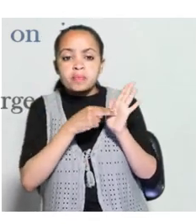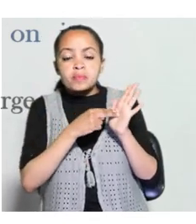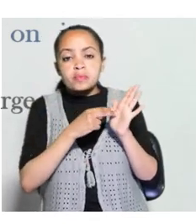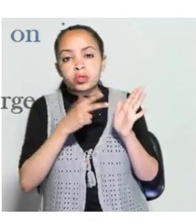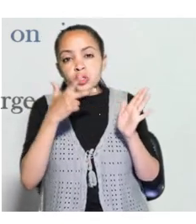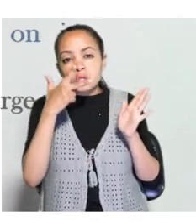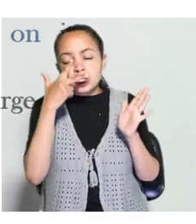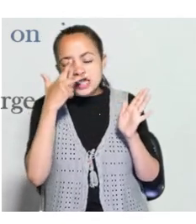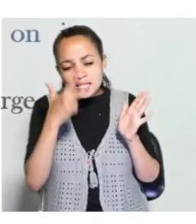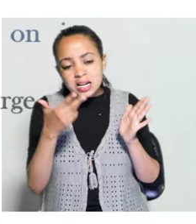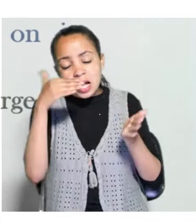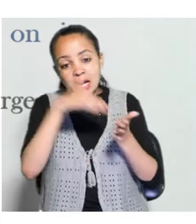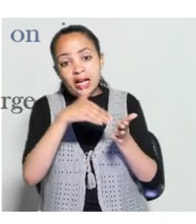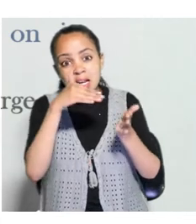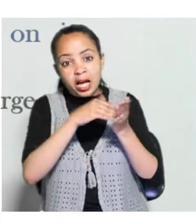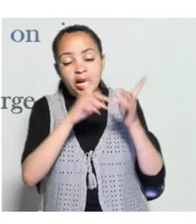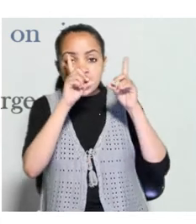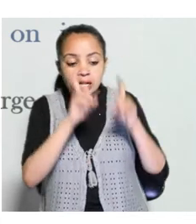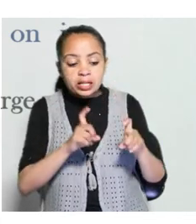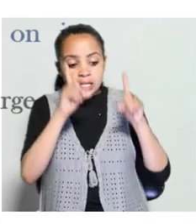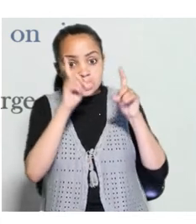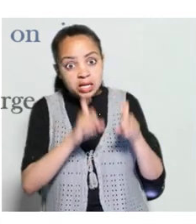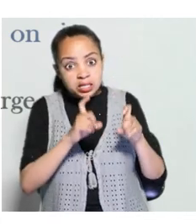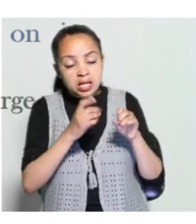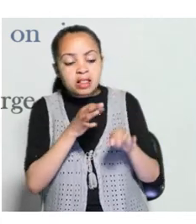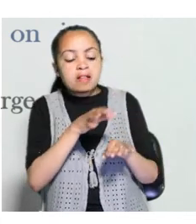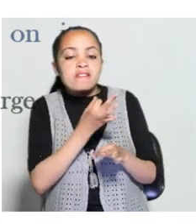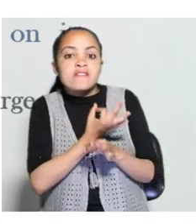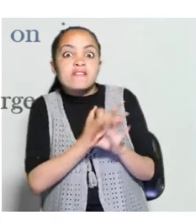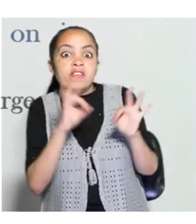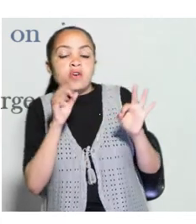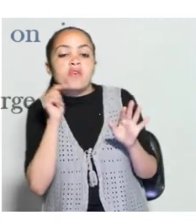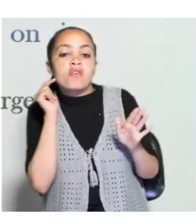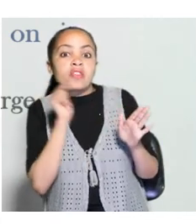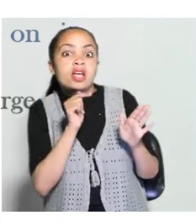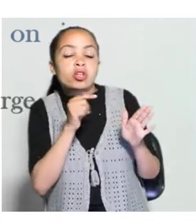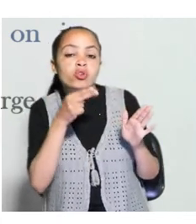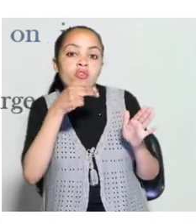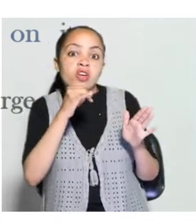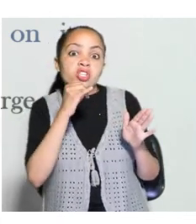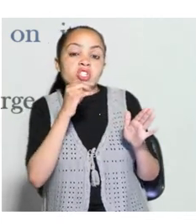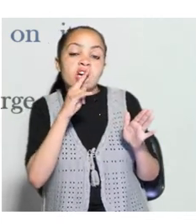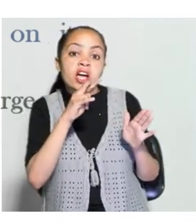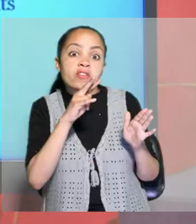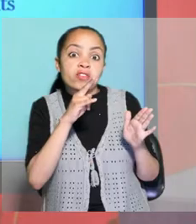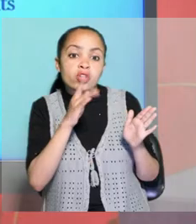months test, it may be free from that of HIV in contact.